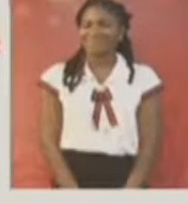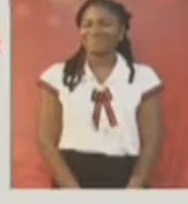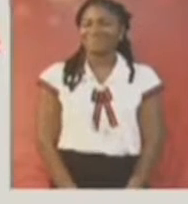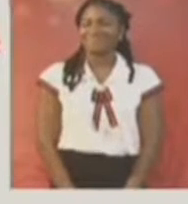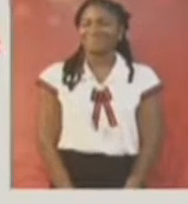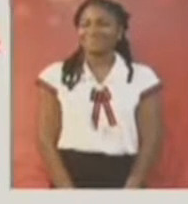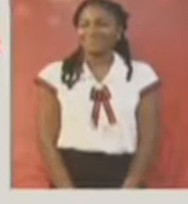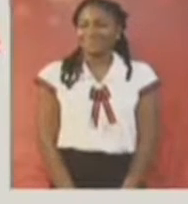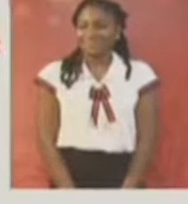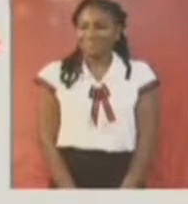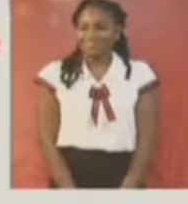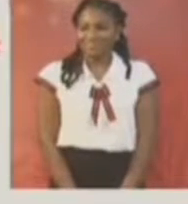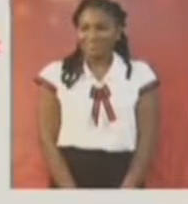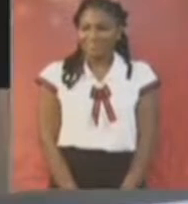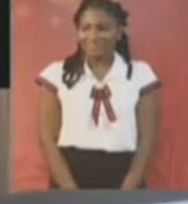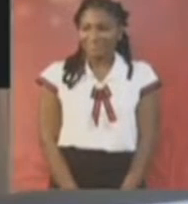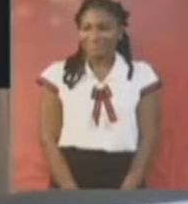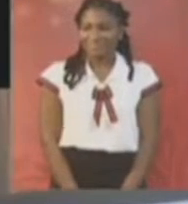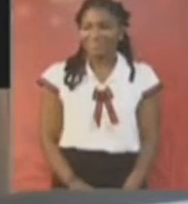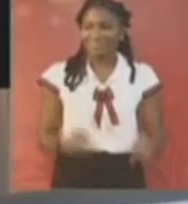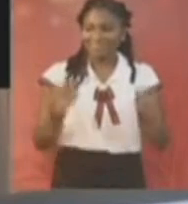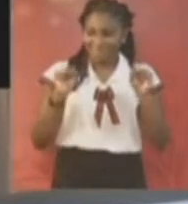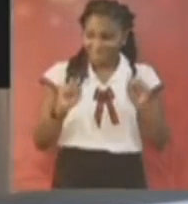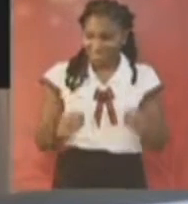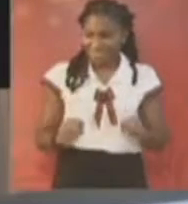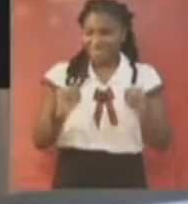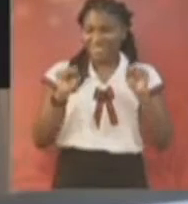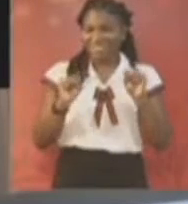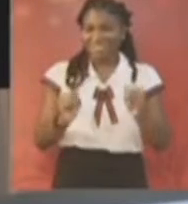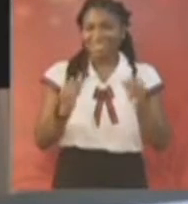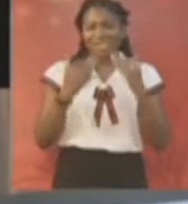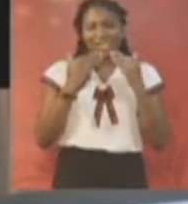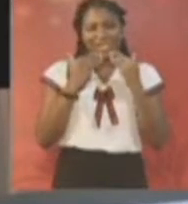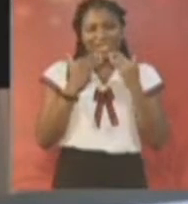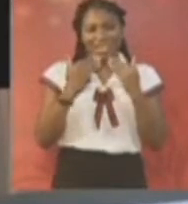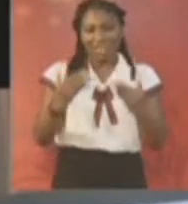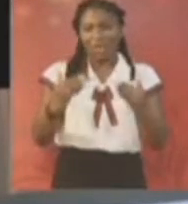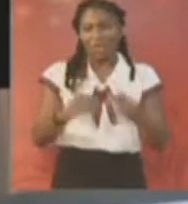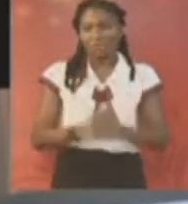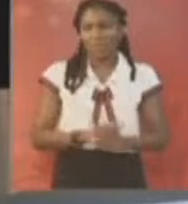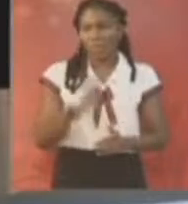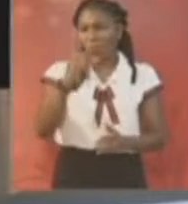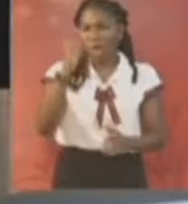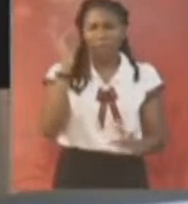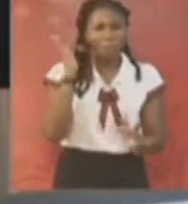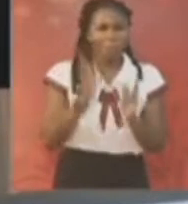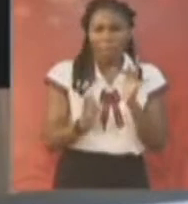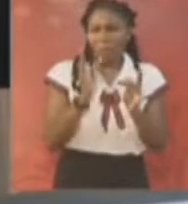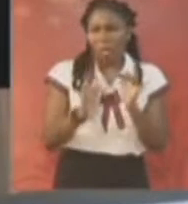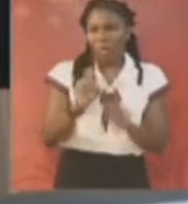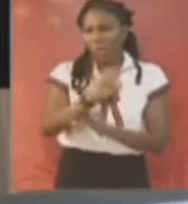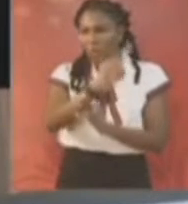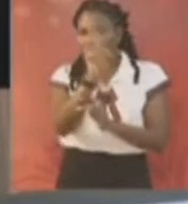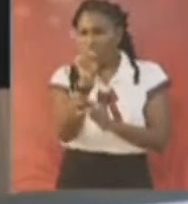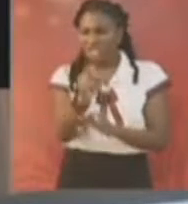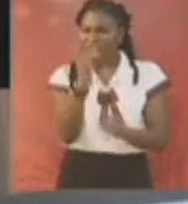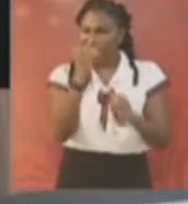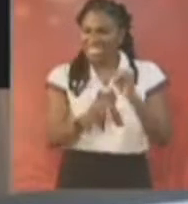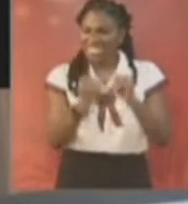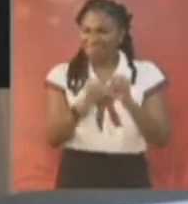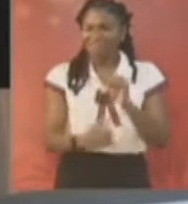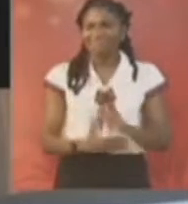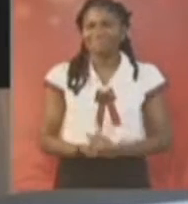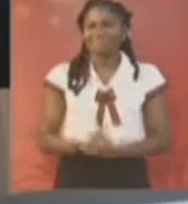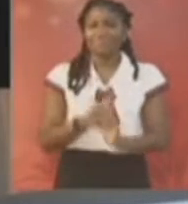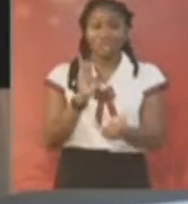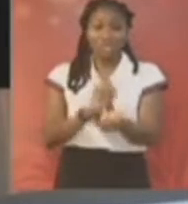Mr. Cummings? Yes, thank you again, Mr. Alexander. Just one final quick question. Dr. Hines,